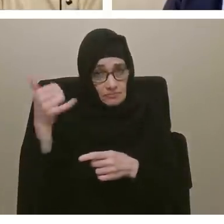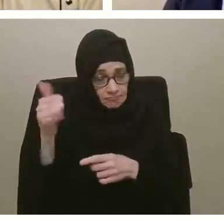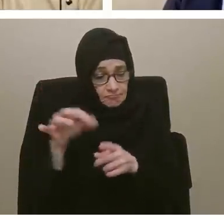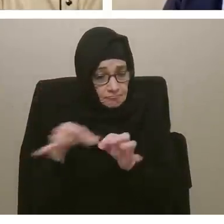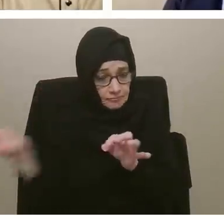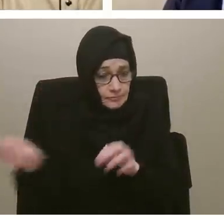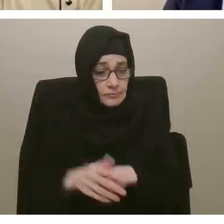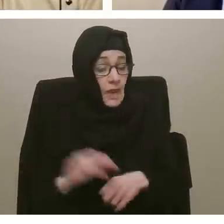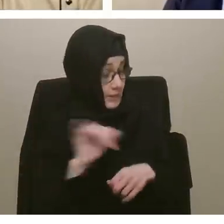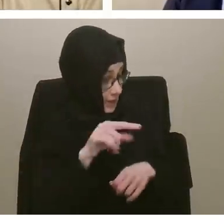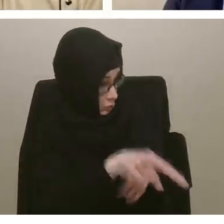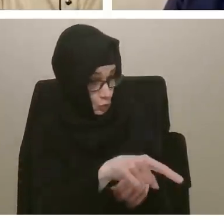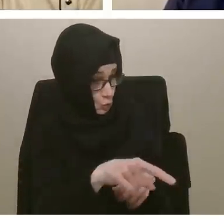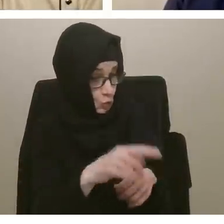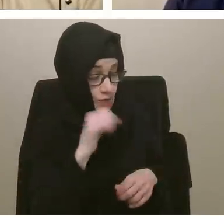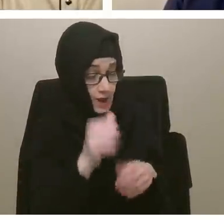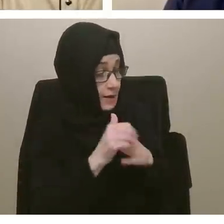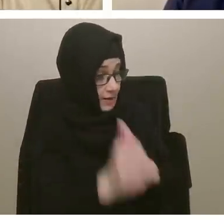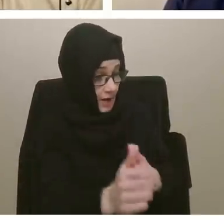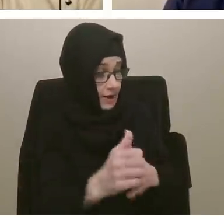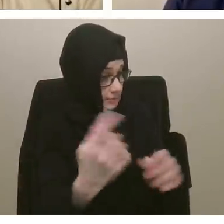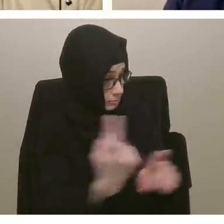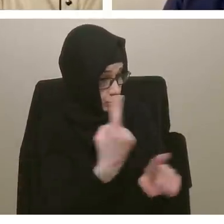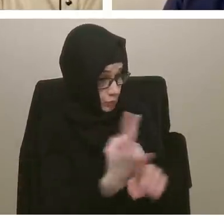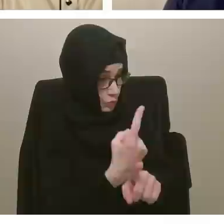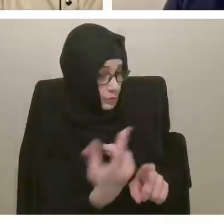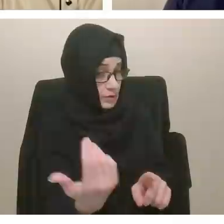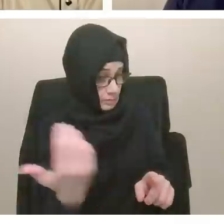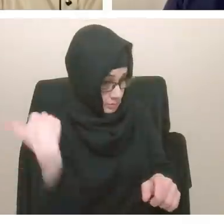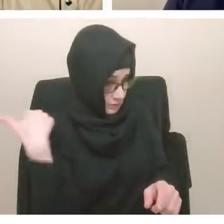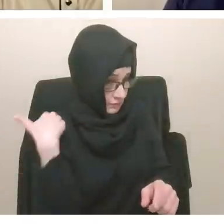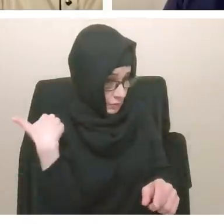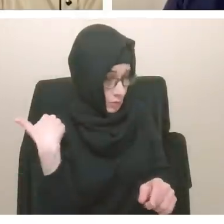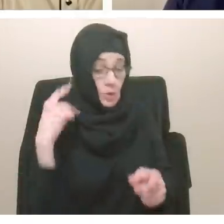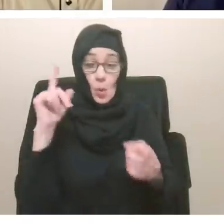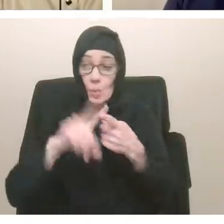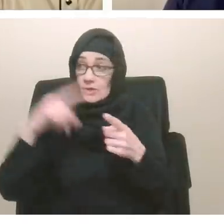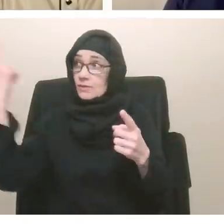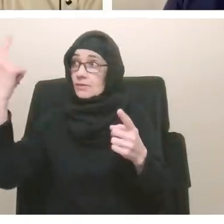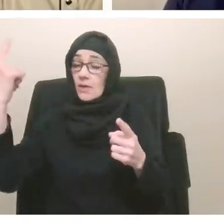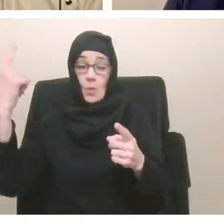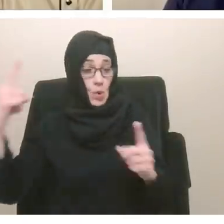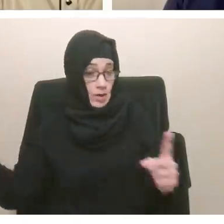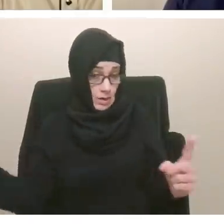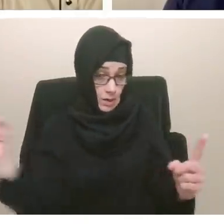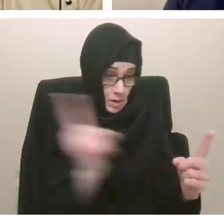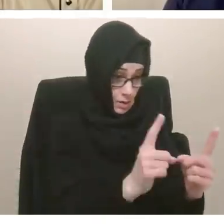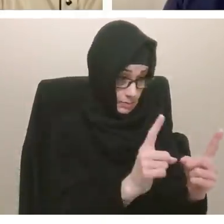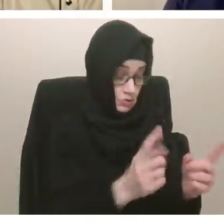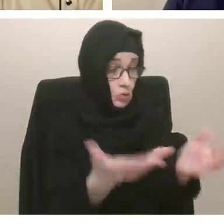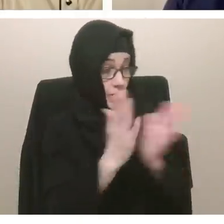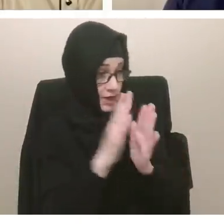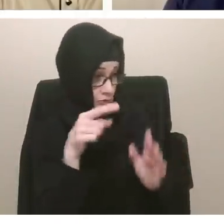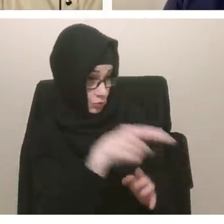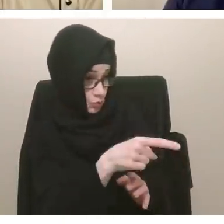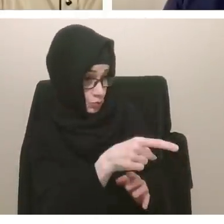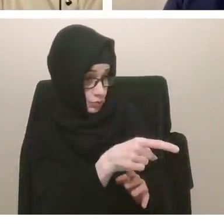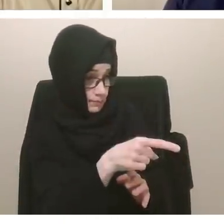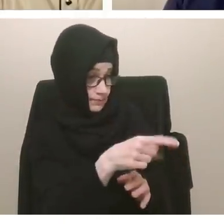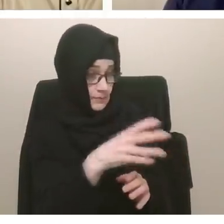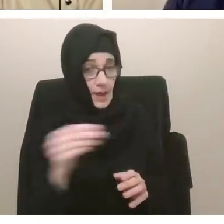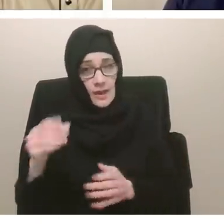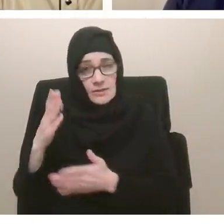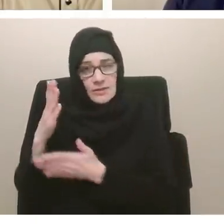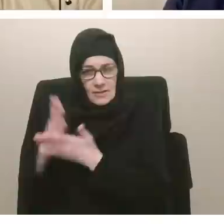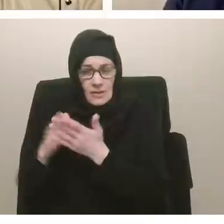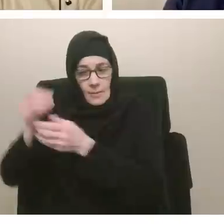fahada. Just as you were misguided, or you were the one that was lost at that time, when someone comes to ask you, and as some scholars mention, when they